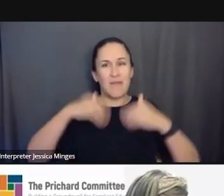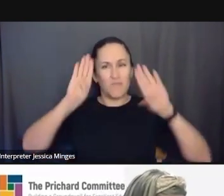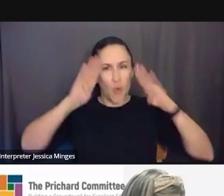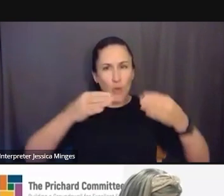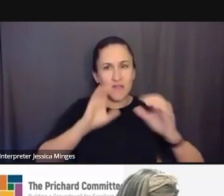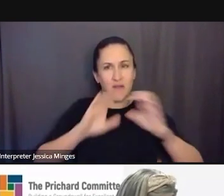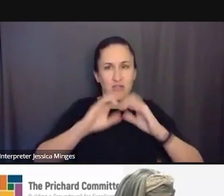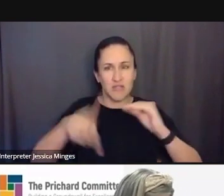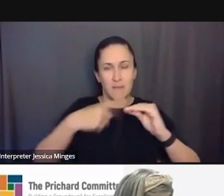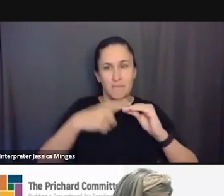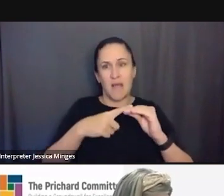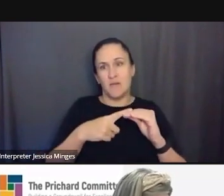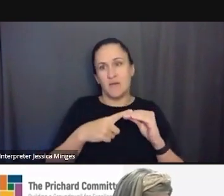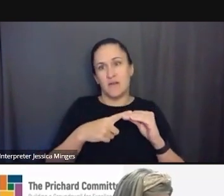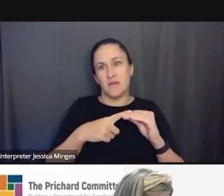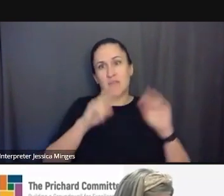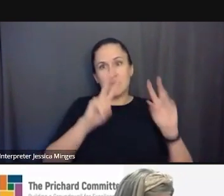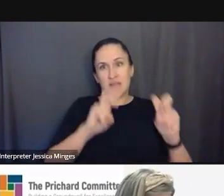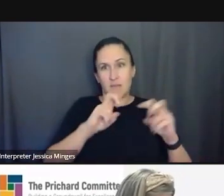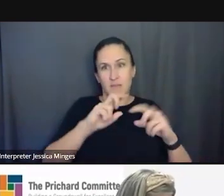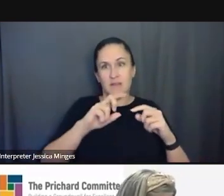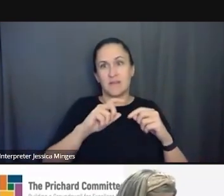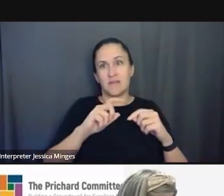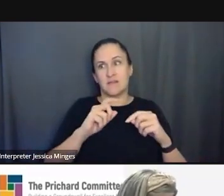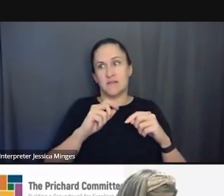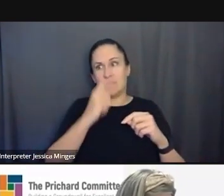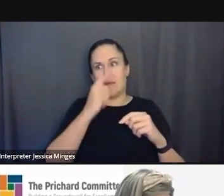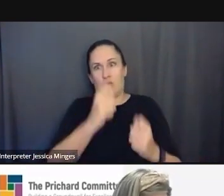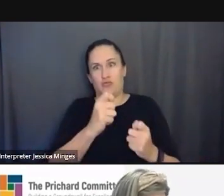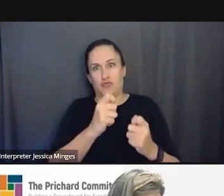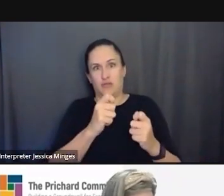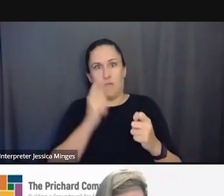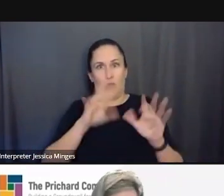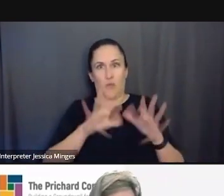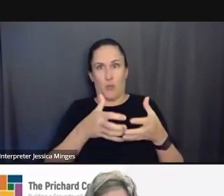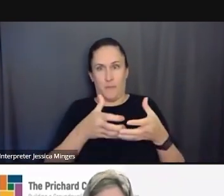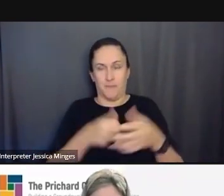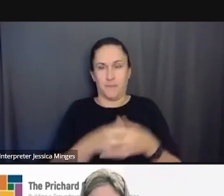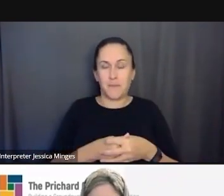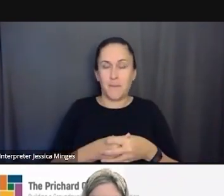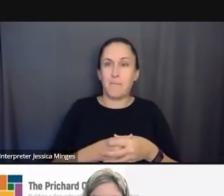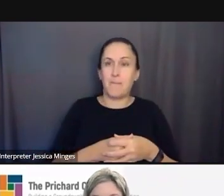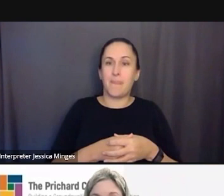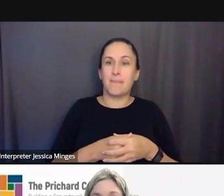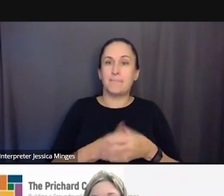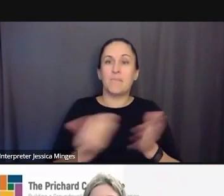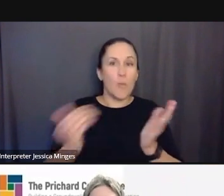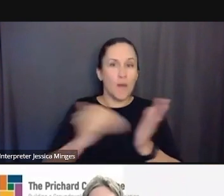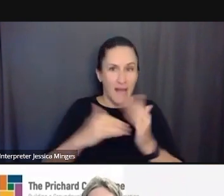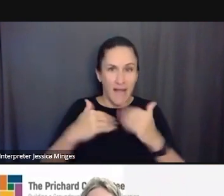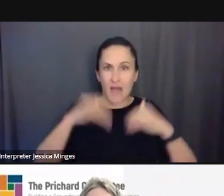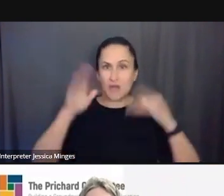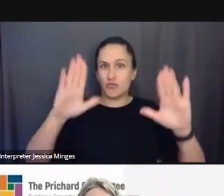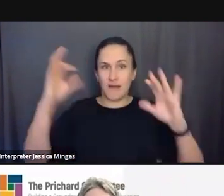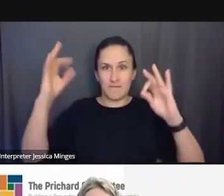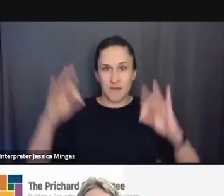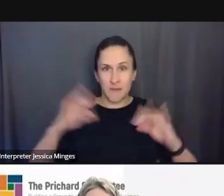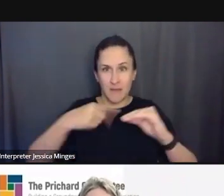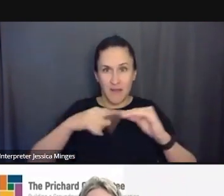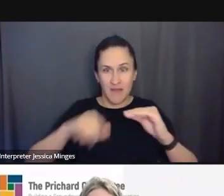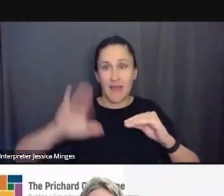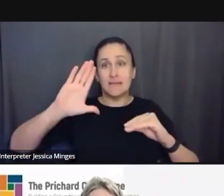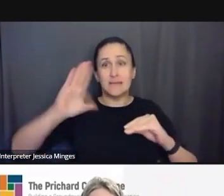on those topics of interest. And so we again heard great feedback on that. Seemed